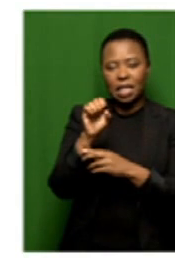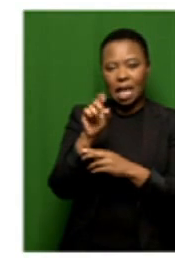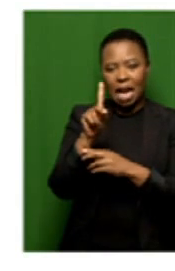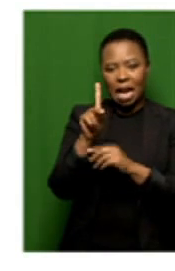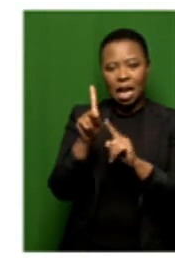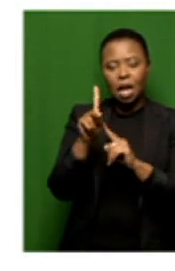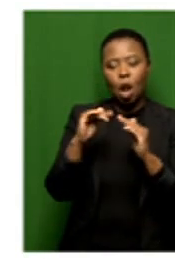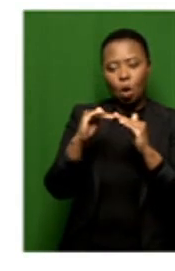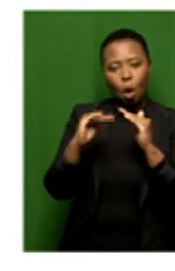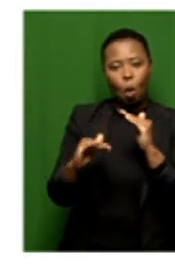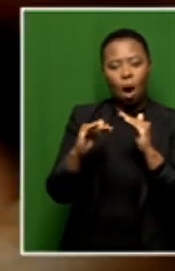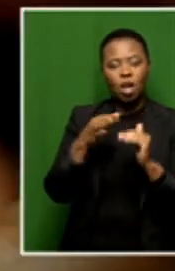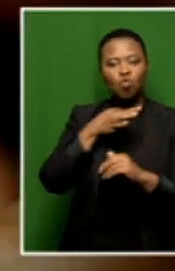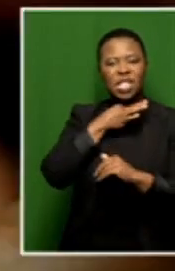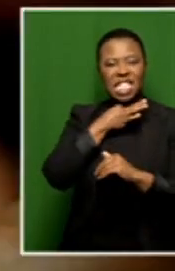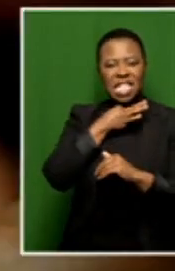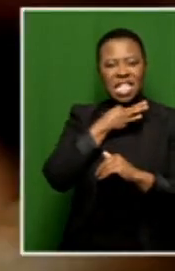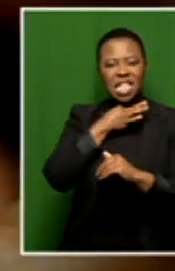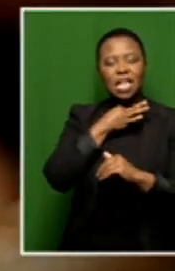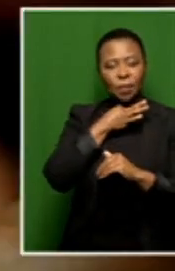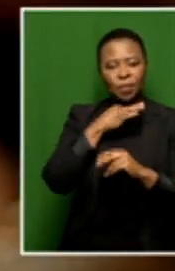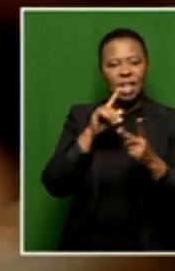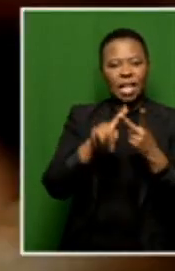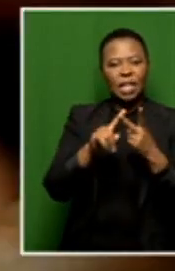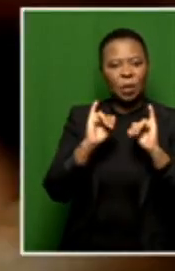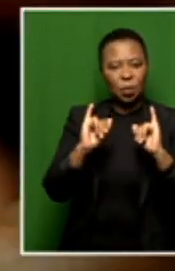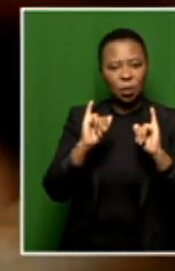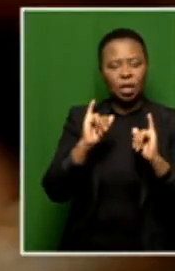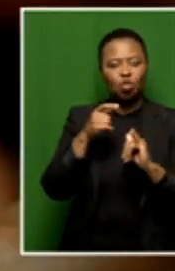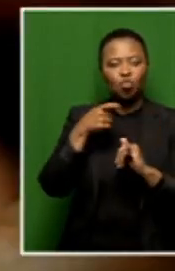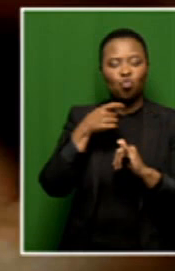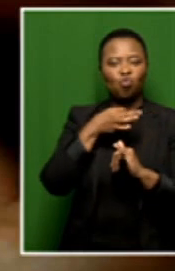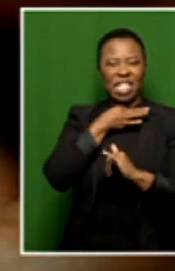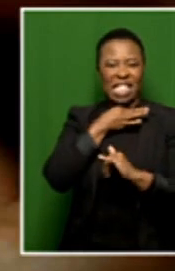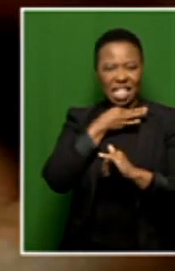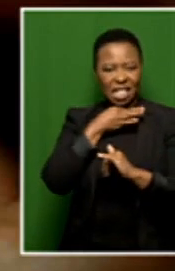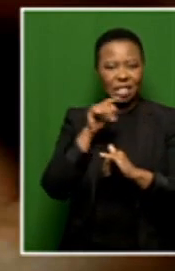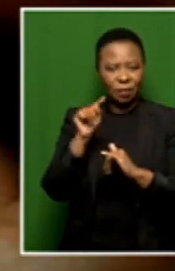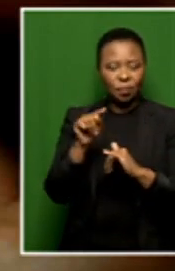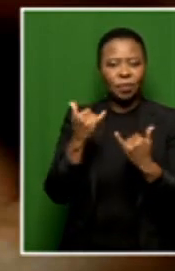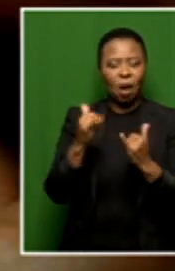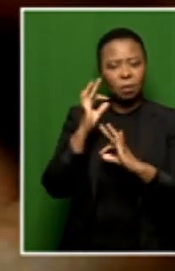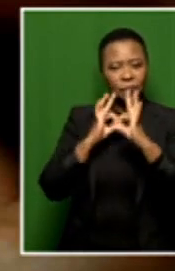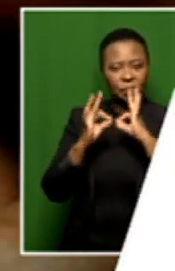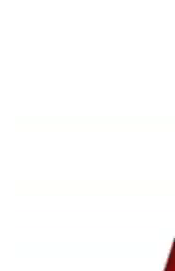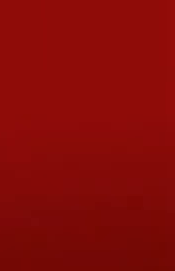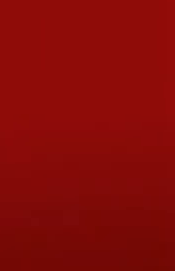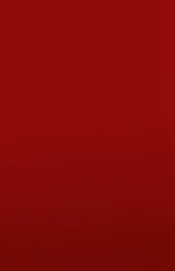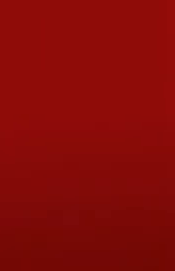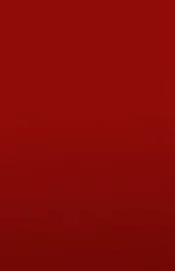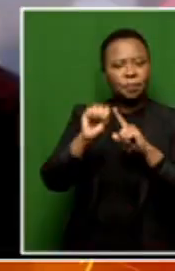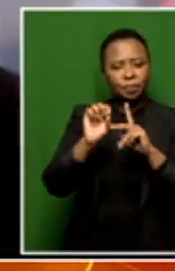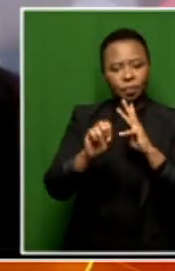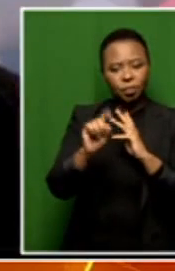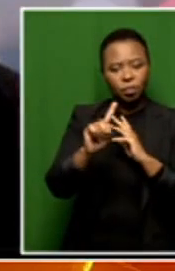our risk with this perennial and costly threat. And he joins us now to tell us more about his findings. So good morning.